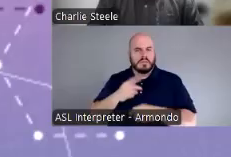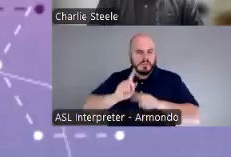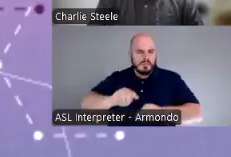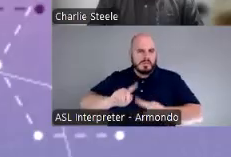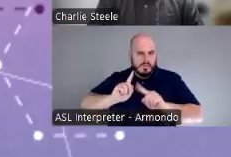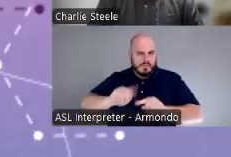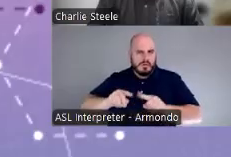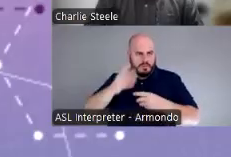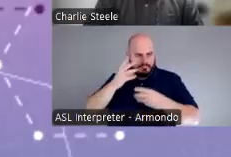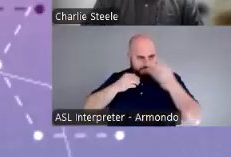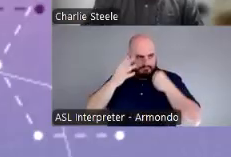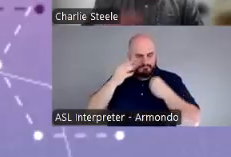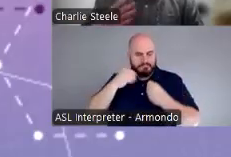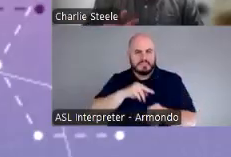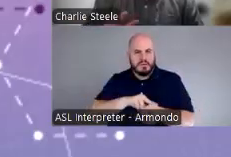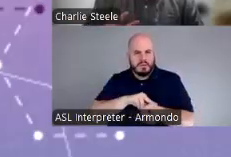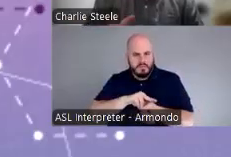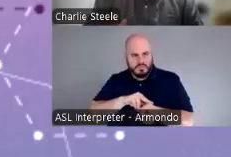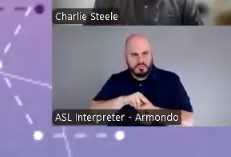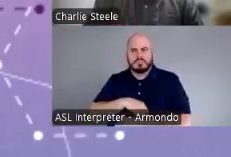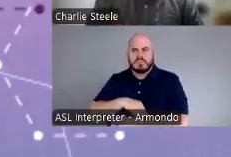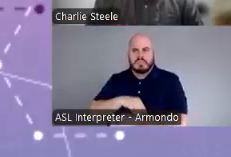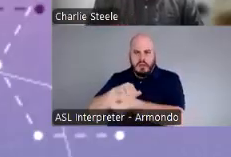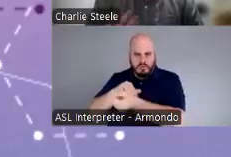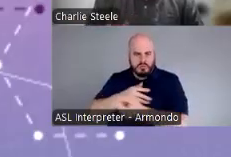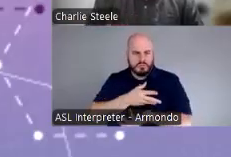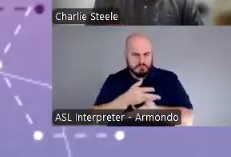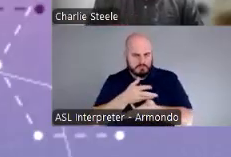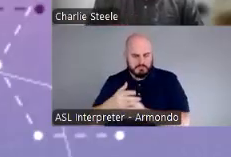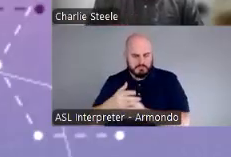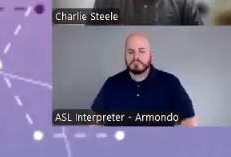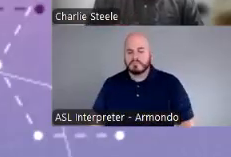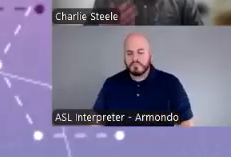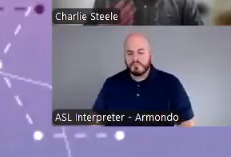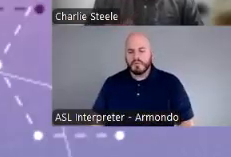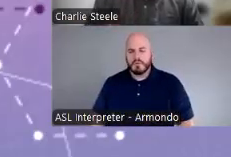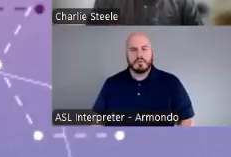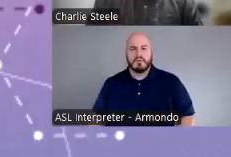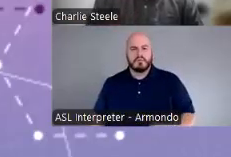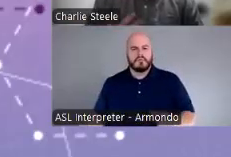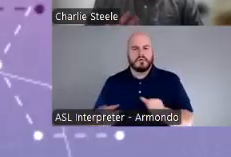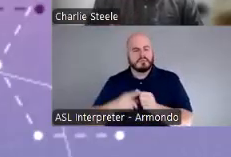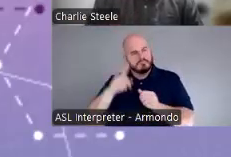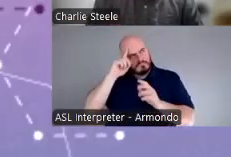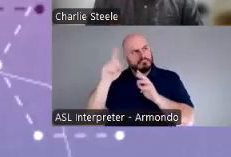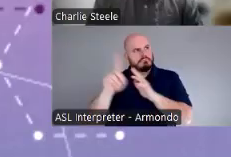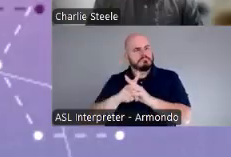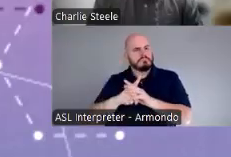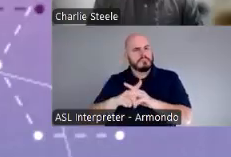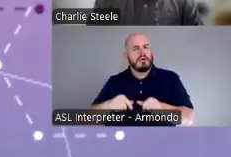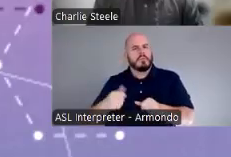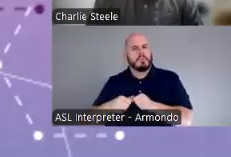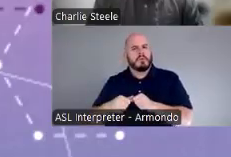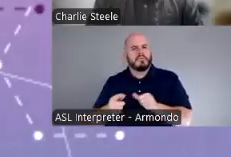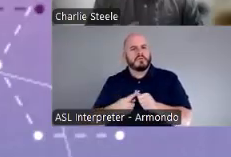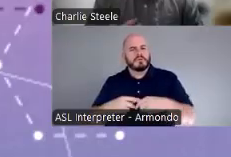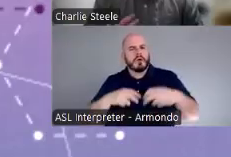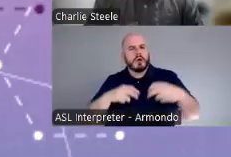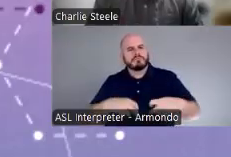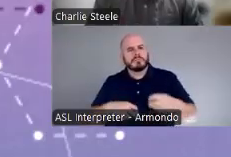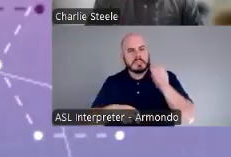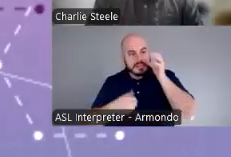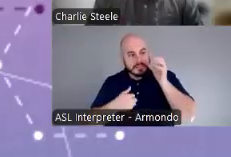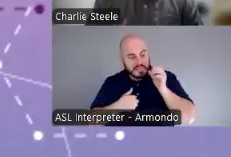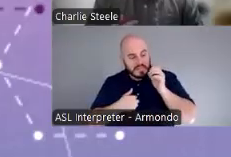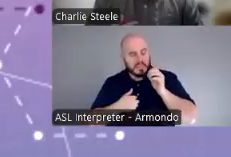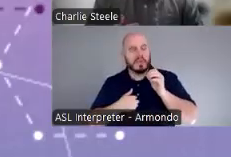And so the first thing that comes to mind when I think of a time when, I was really listened to and heard, was the